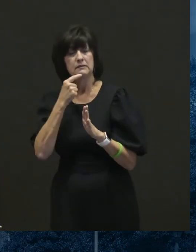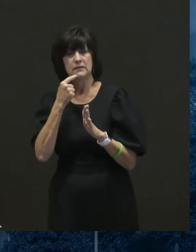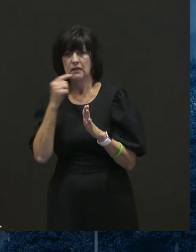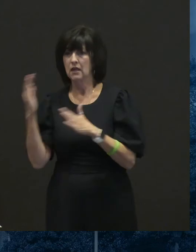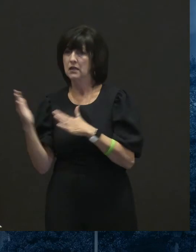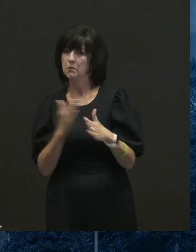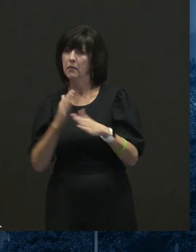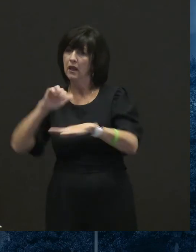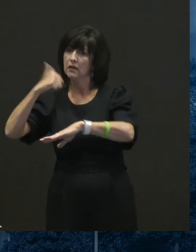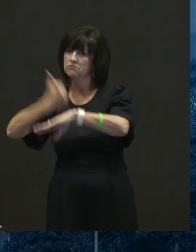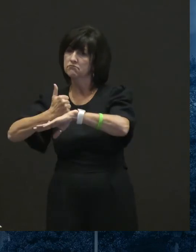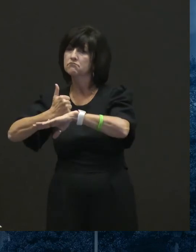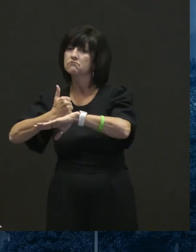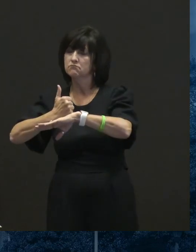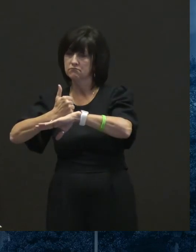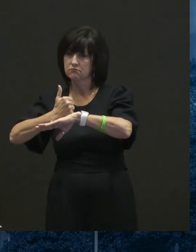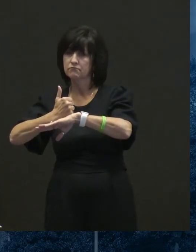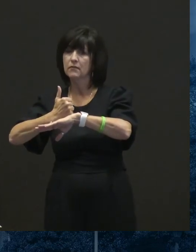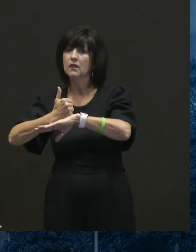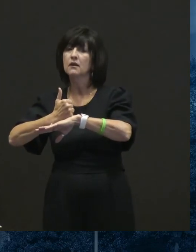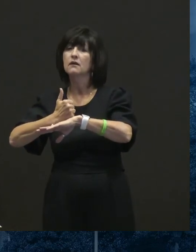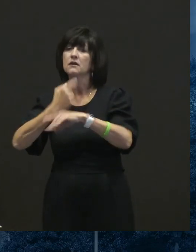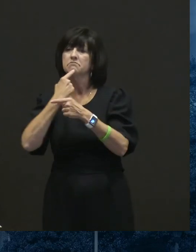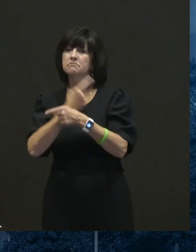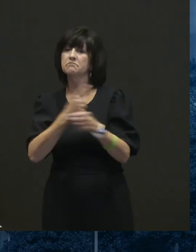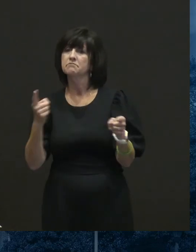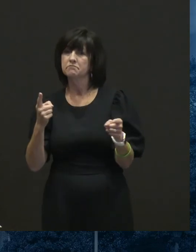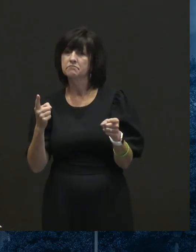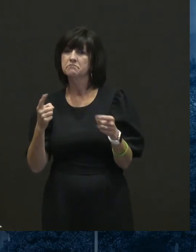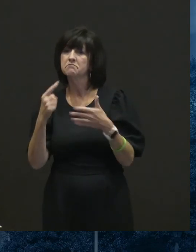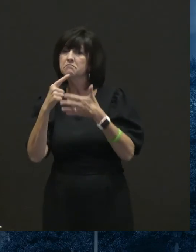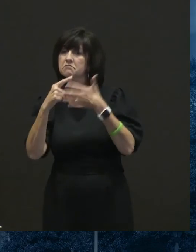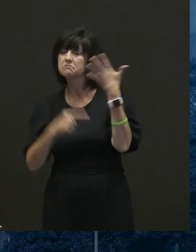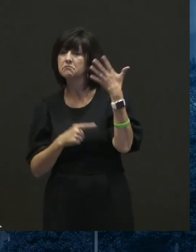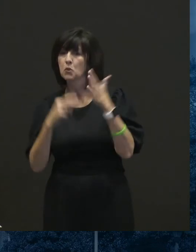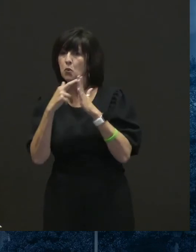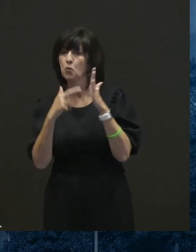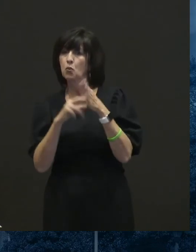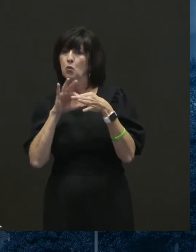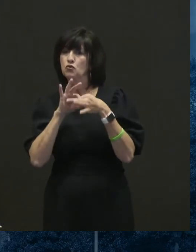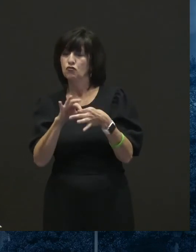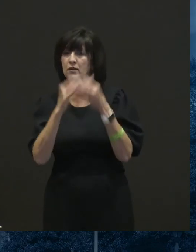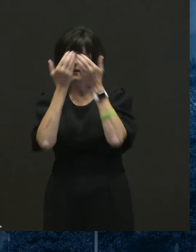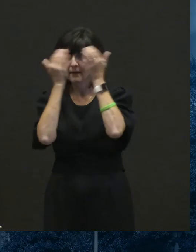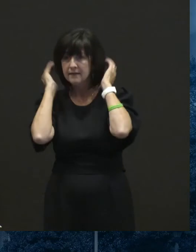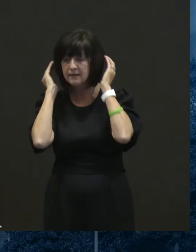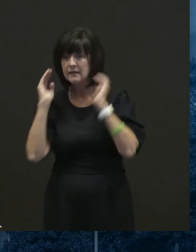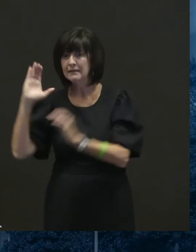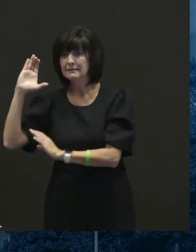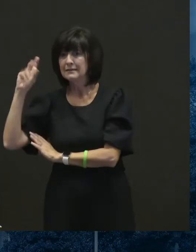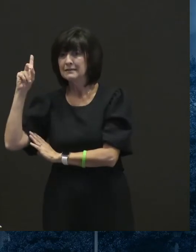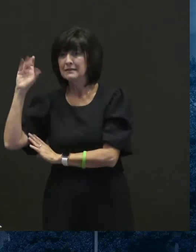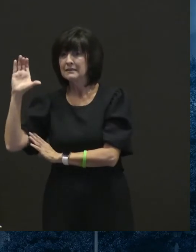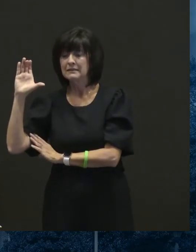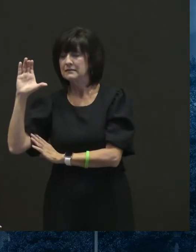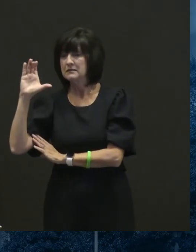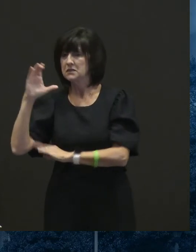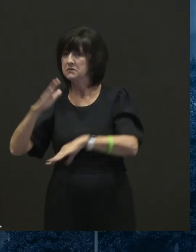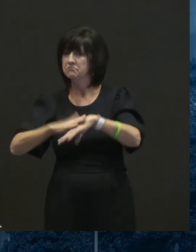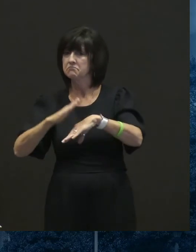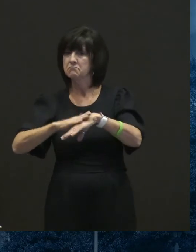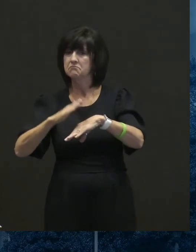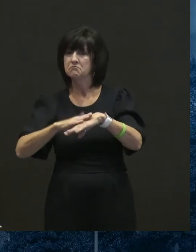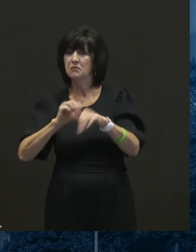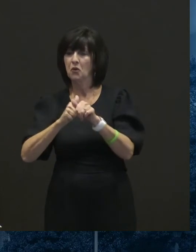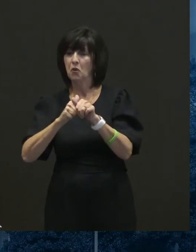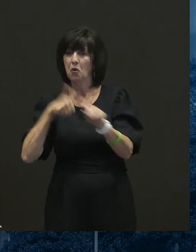has recommended trick-or-treating be avoided? Yeah, I thought there was interest in our recommendations with respect to schools, but there's